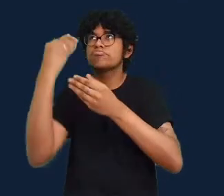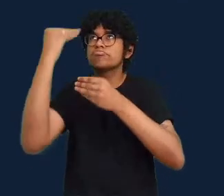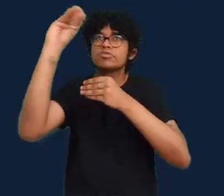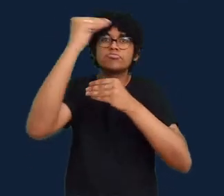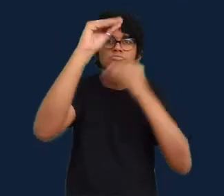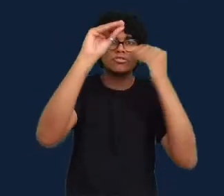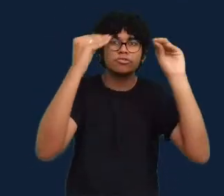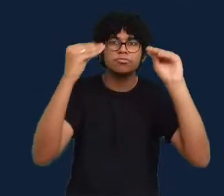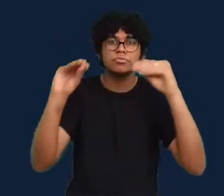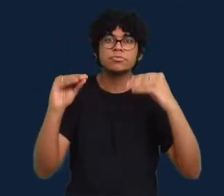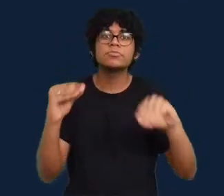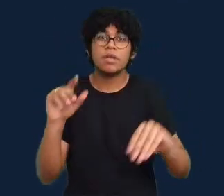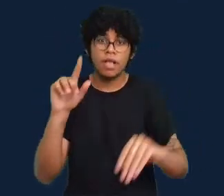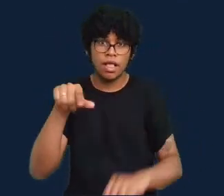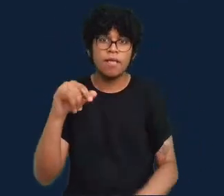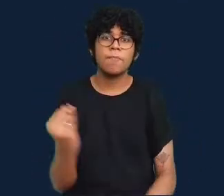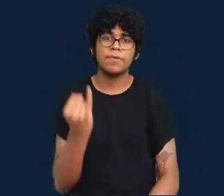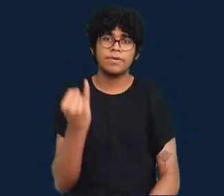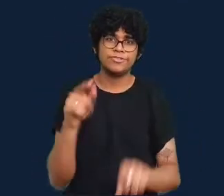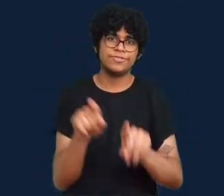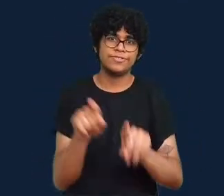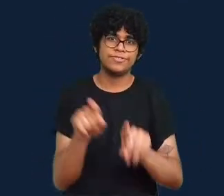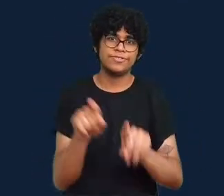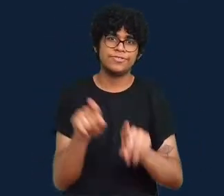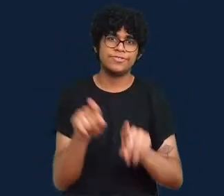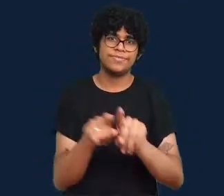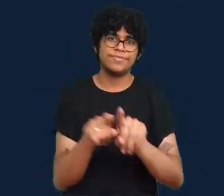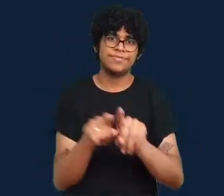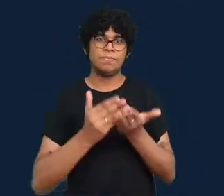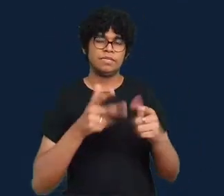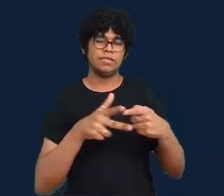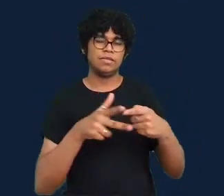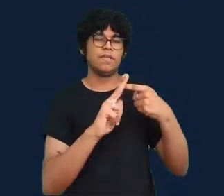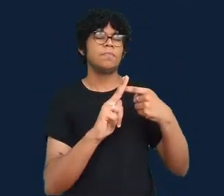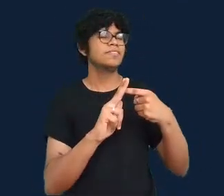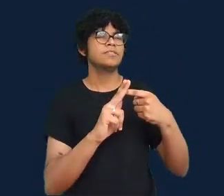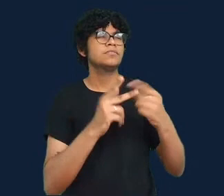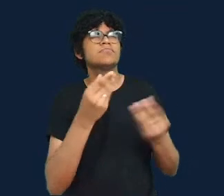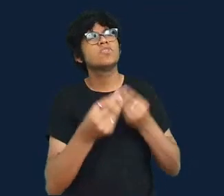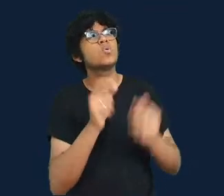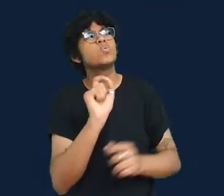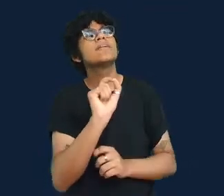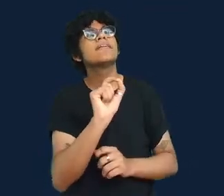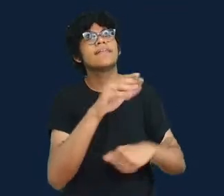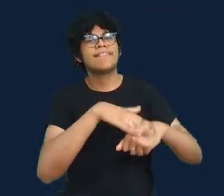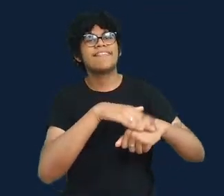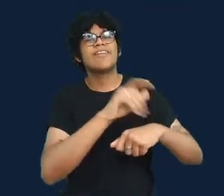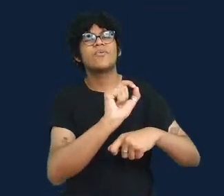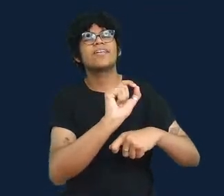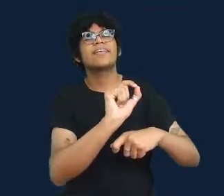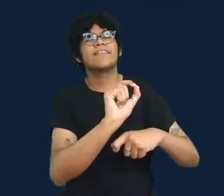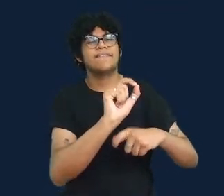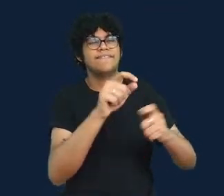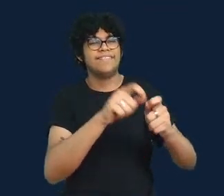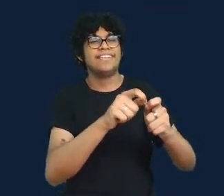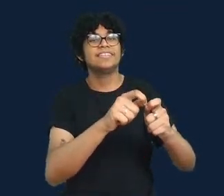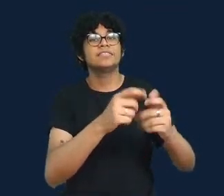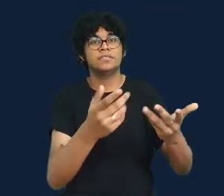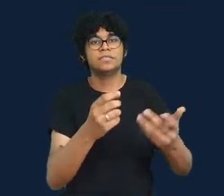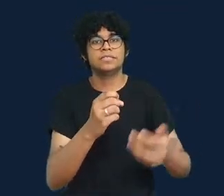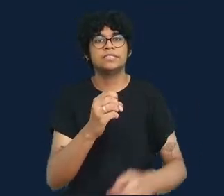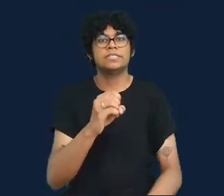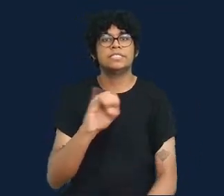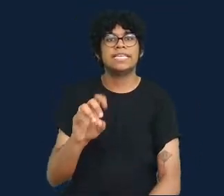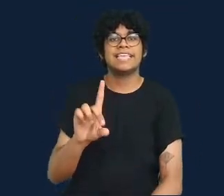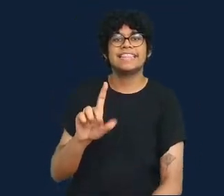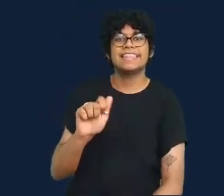I might just make a bar chart and a line chart or a dot plot or a map, because those are the 4-5 things a data wrapper can do. I'm not